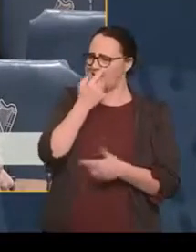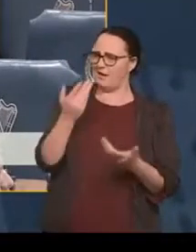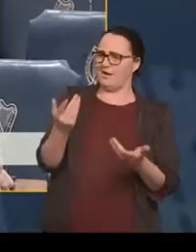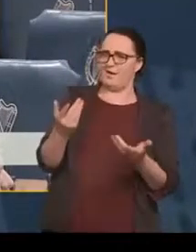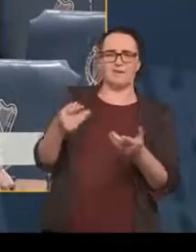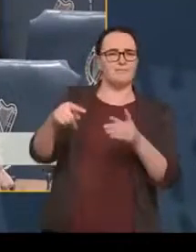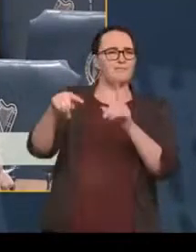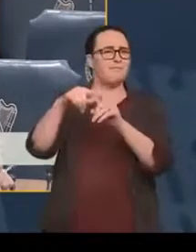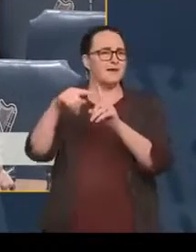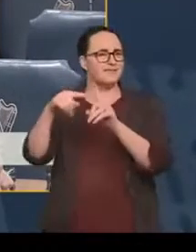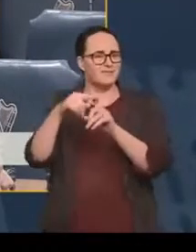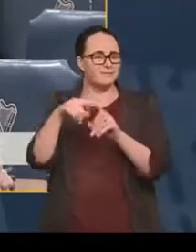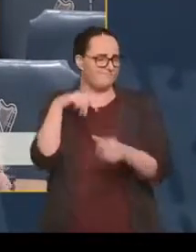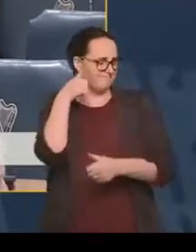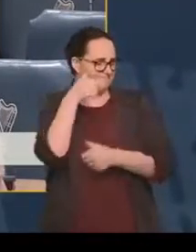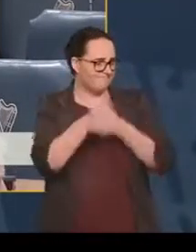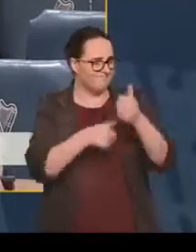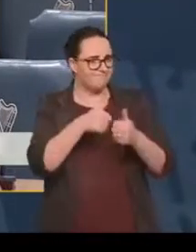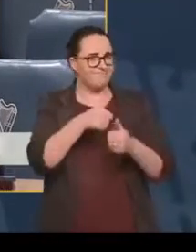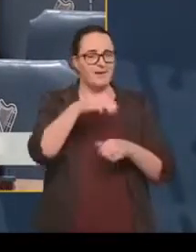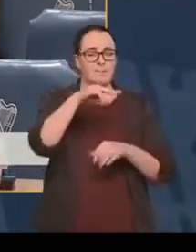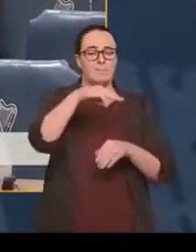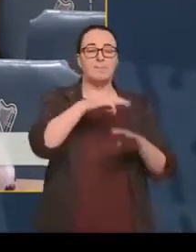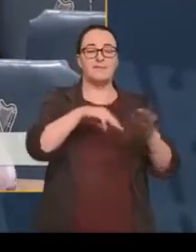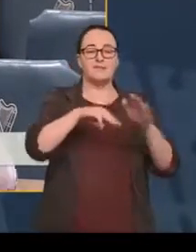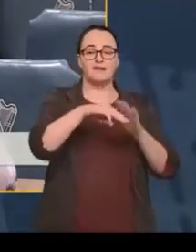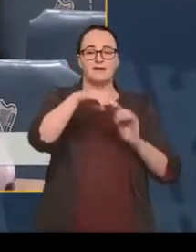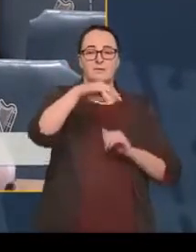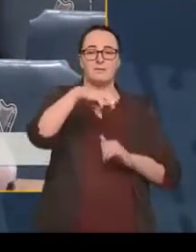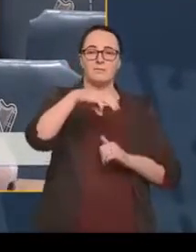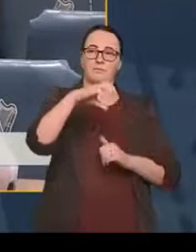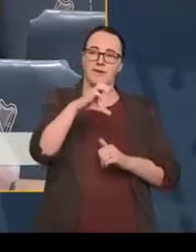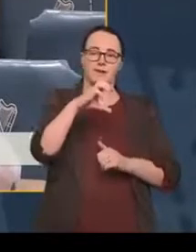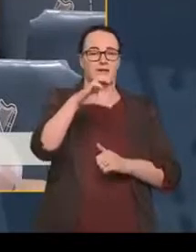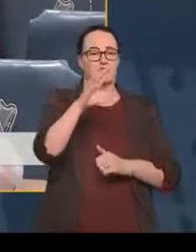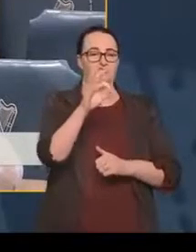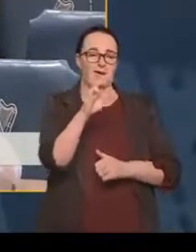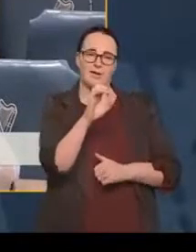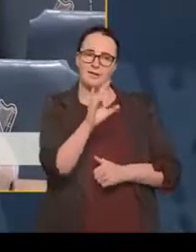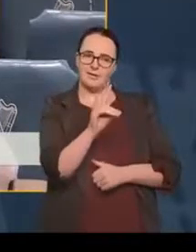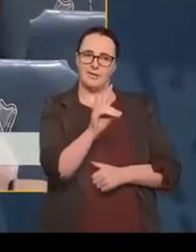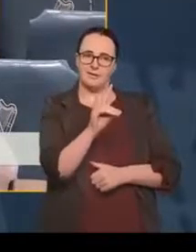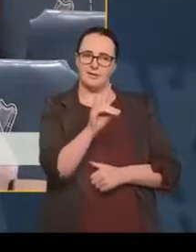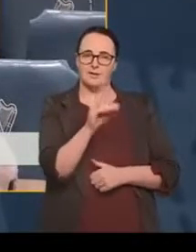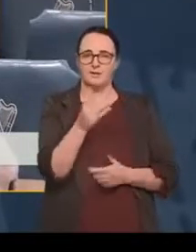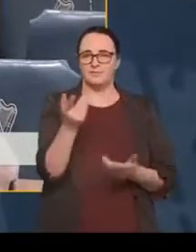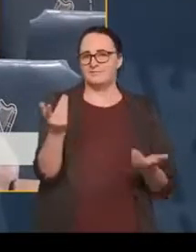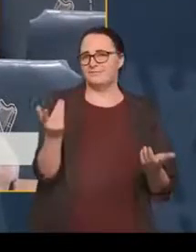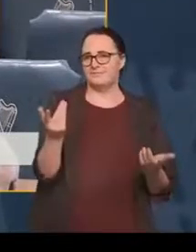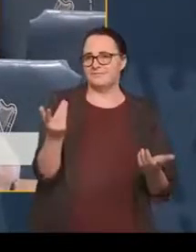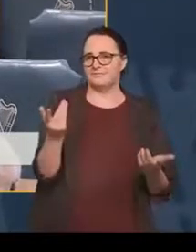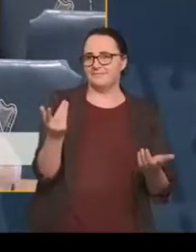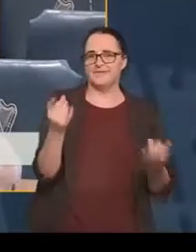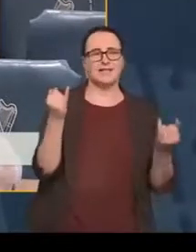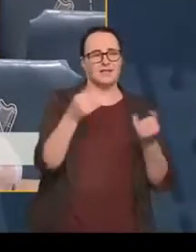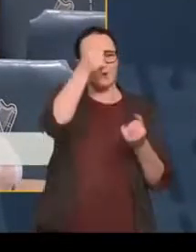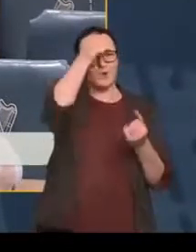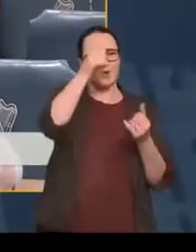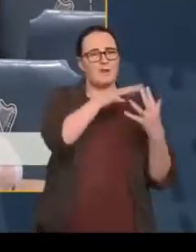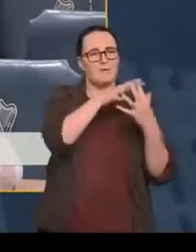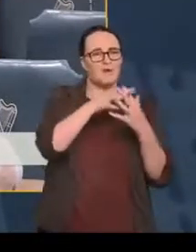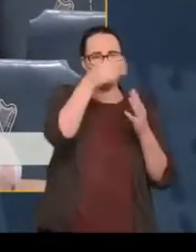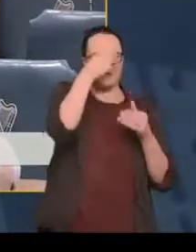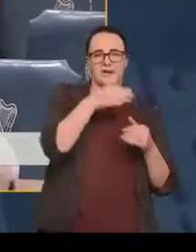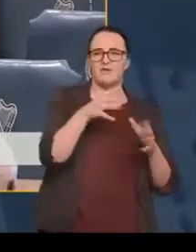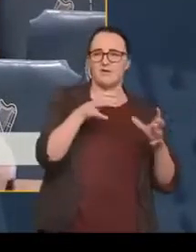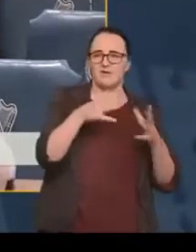sense. To commend Minister McGrath especially. You can have all the I suppose it's a bit like